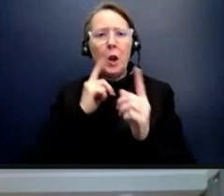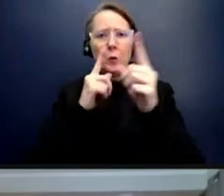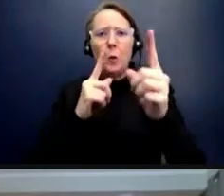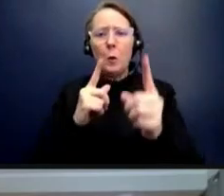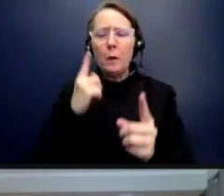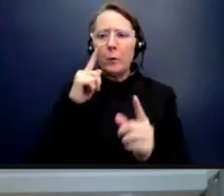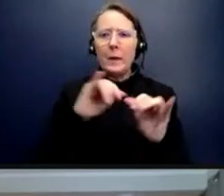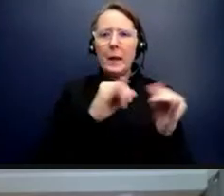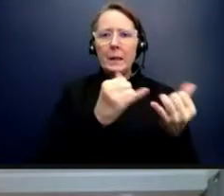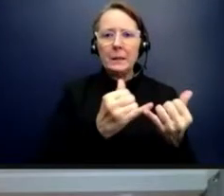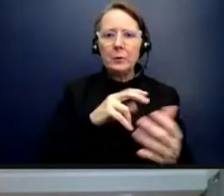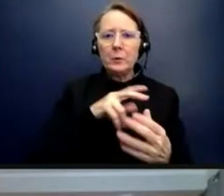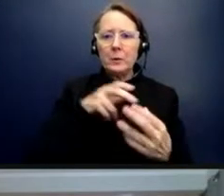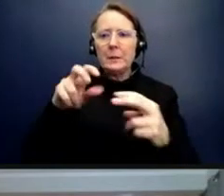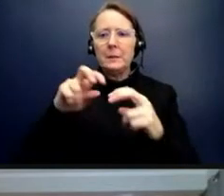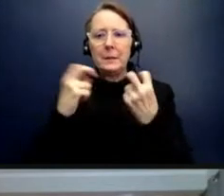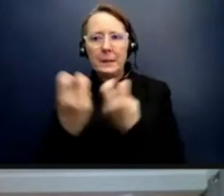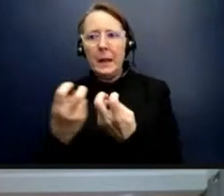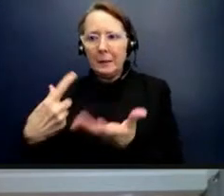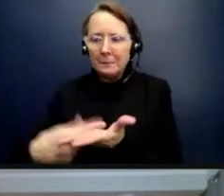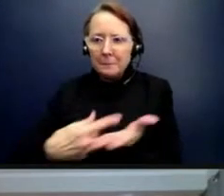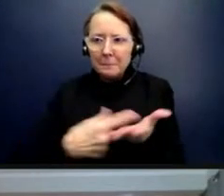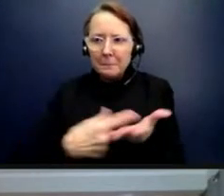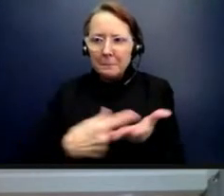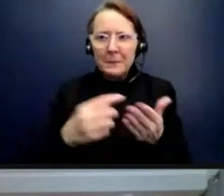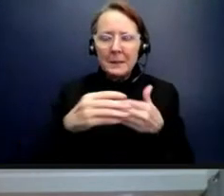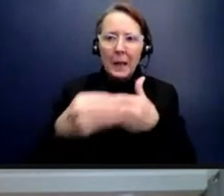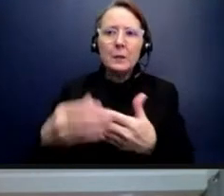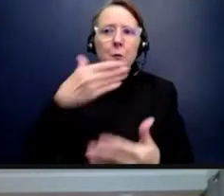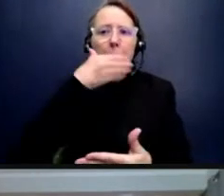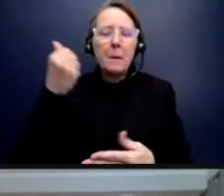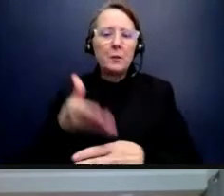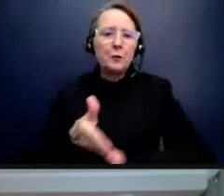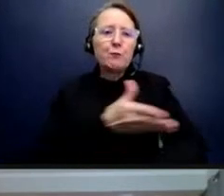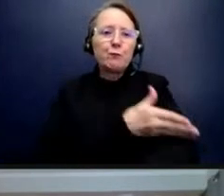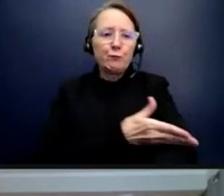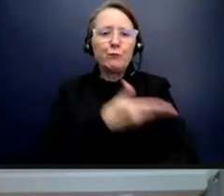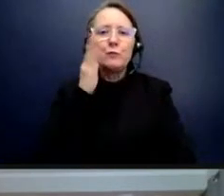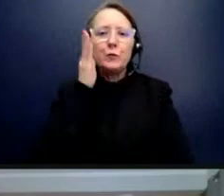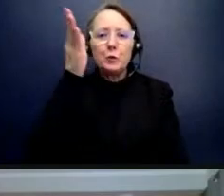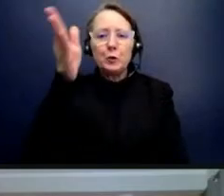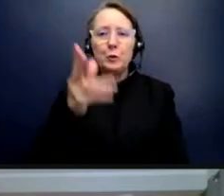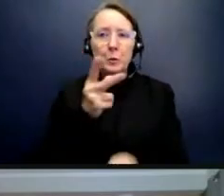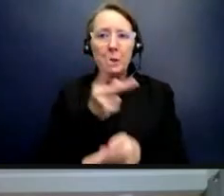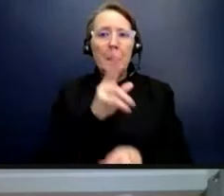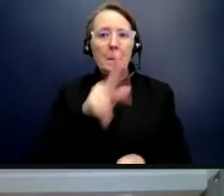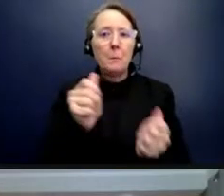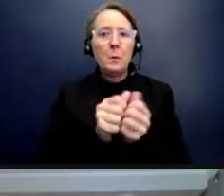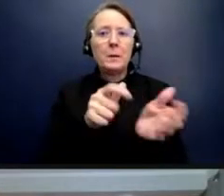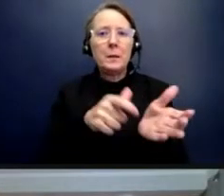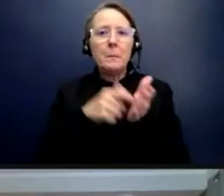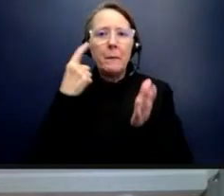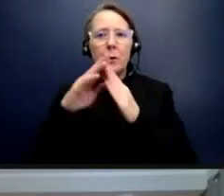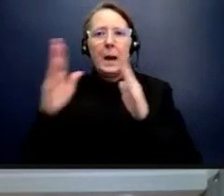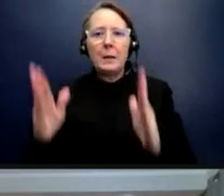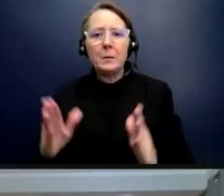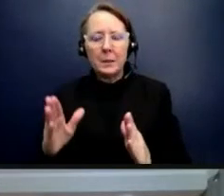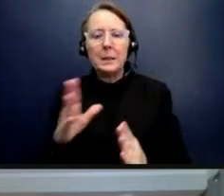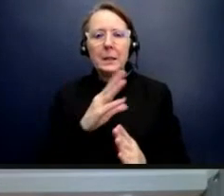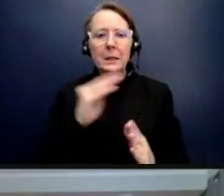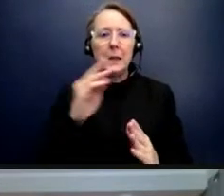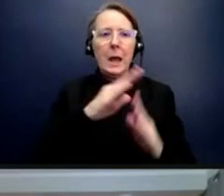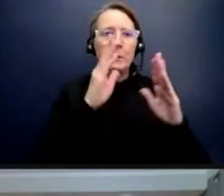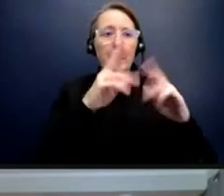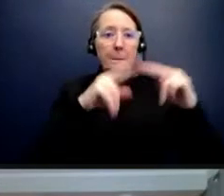and strategically guide ourselves into a better future to be able to keep up with the demand for housing stock, housing